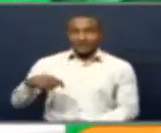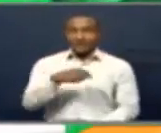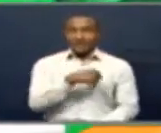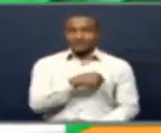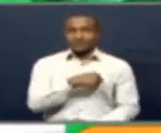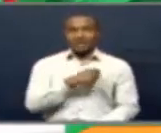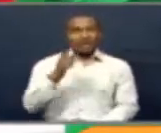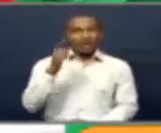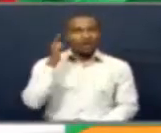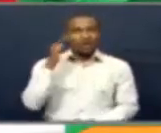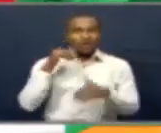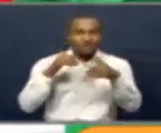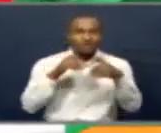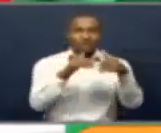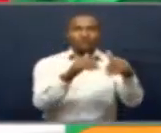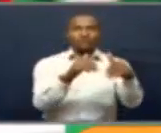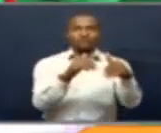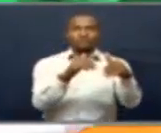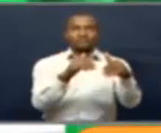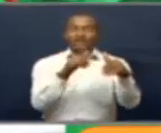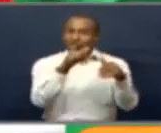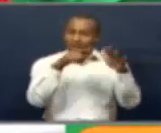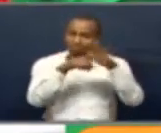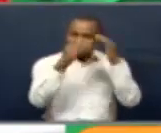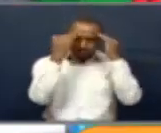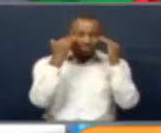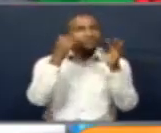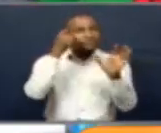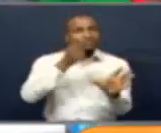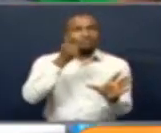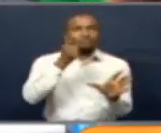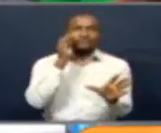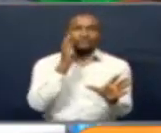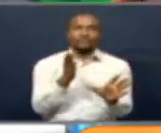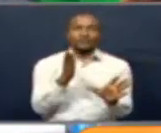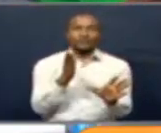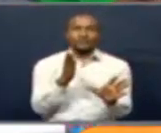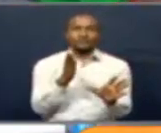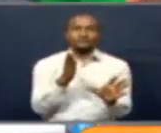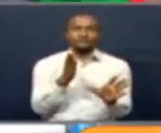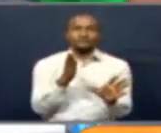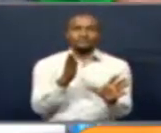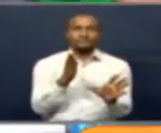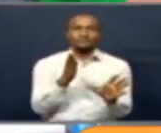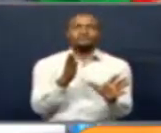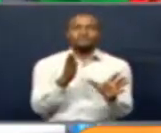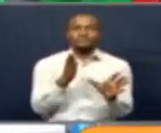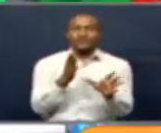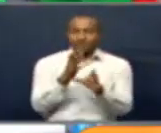law. And if he's challenging it in court, yes, the court will make a ruling. So as far as trustees are